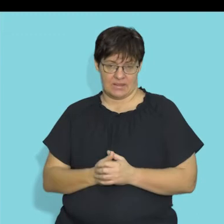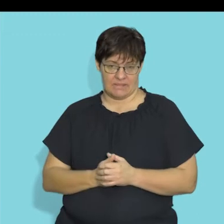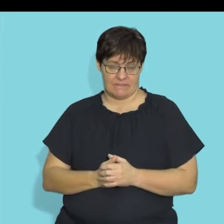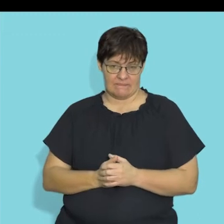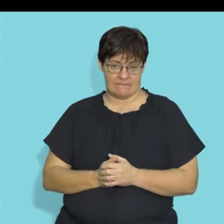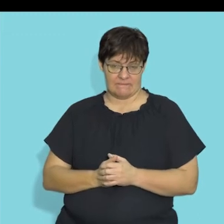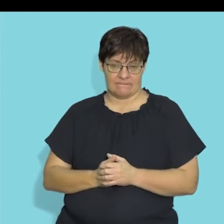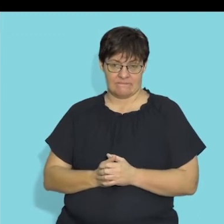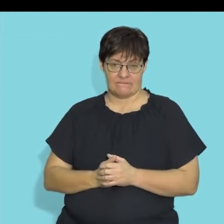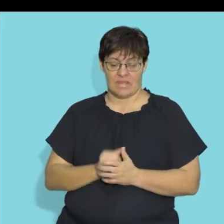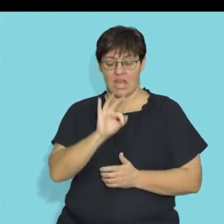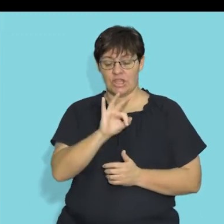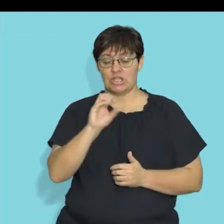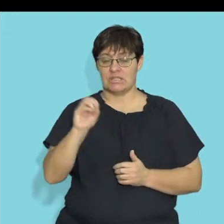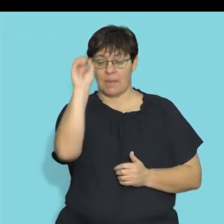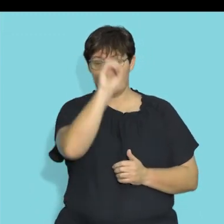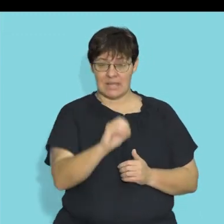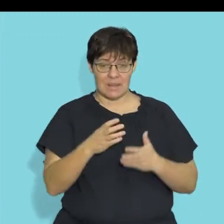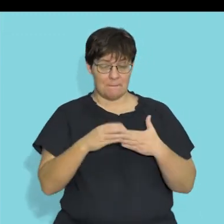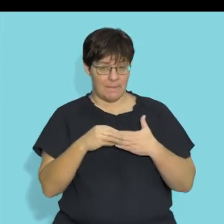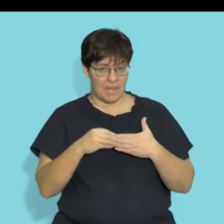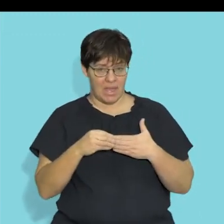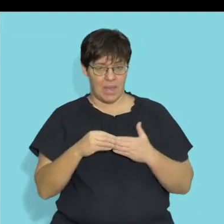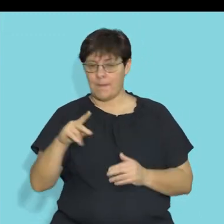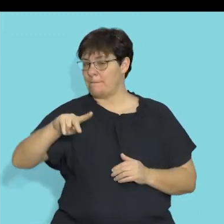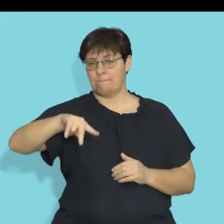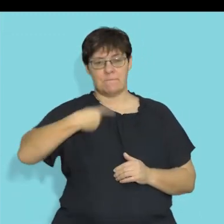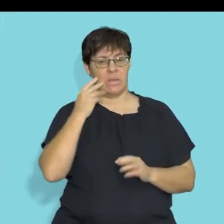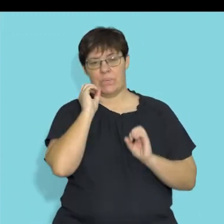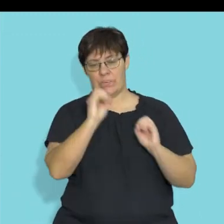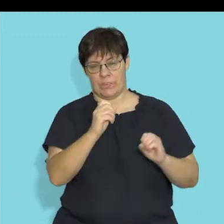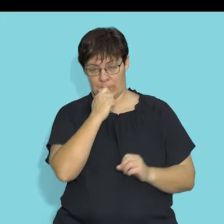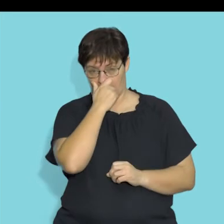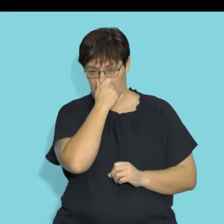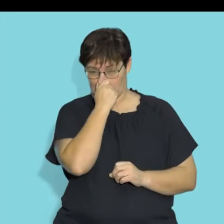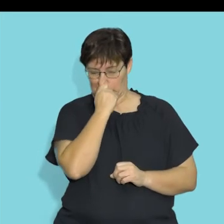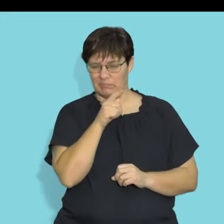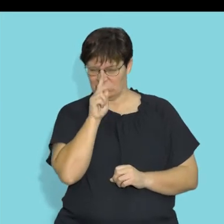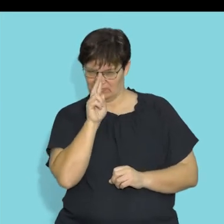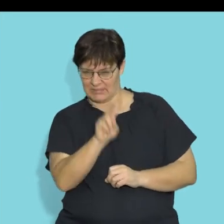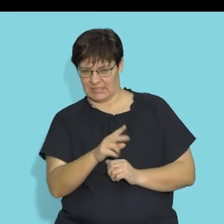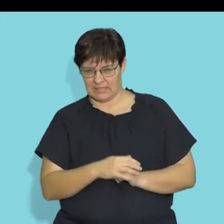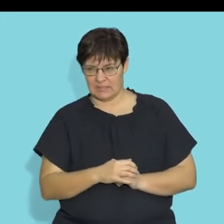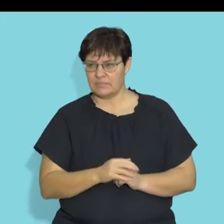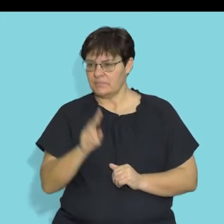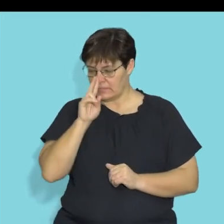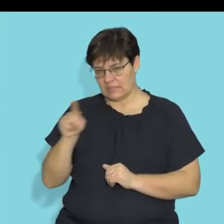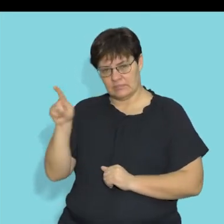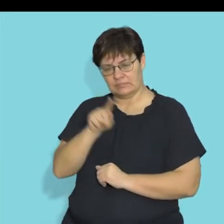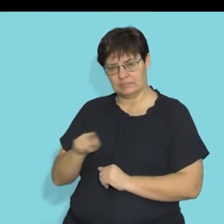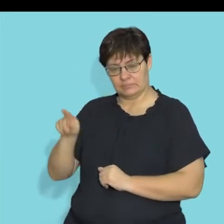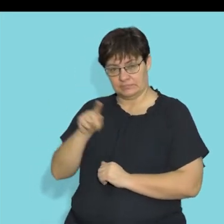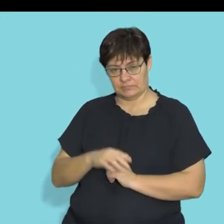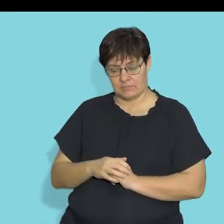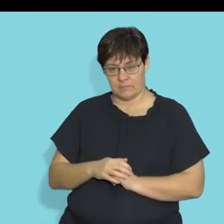their fees, right? 30% of members did not pay their fees. Clearly you can see that.